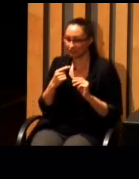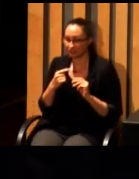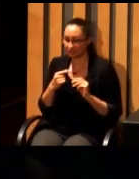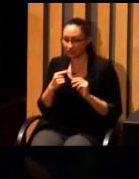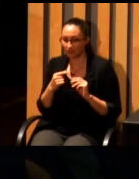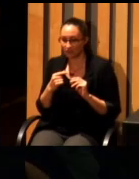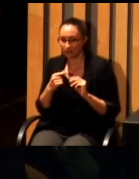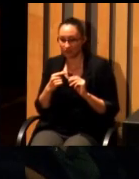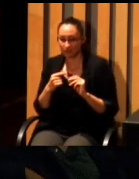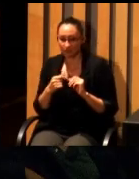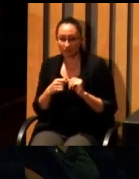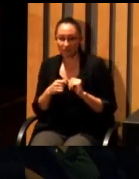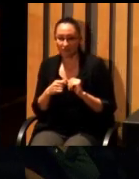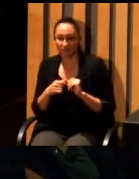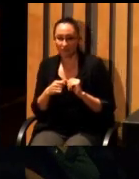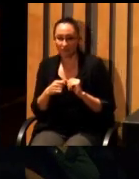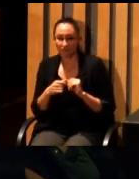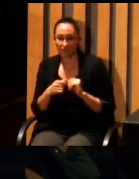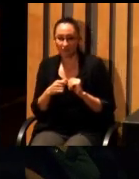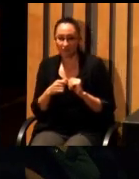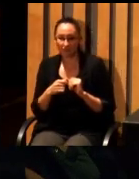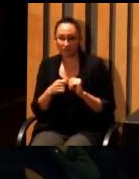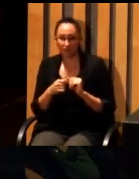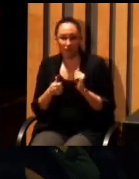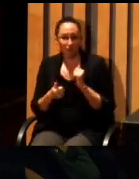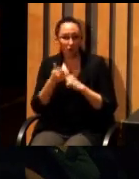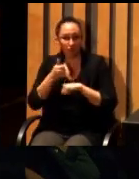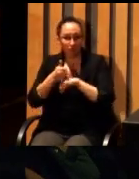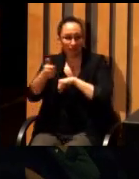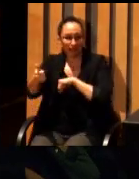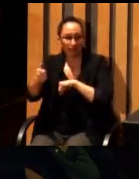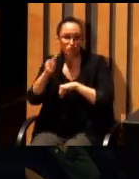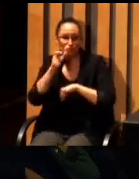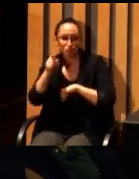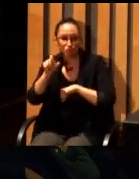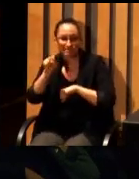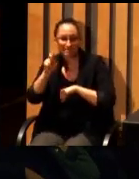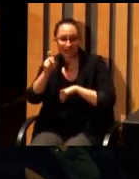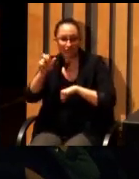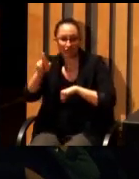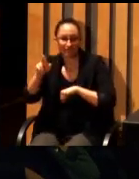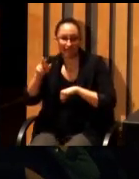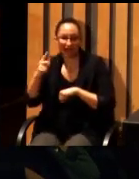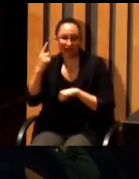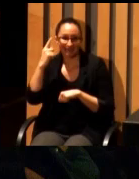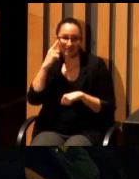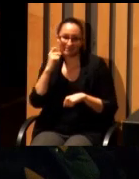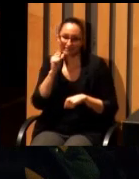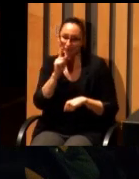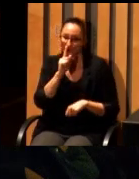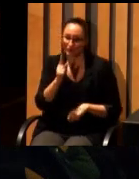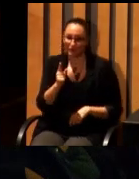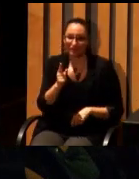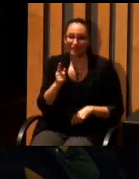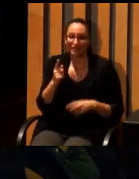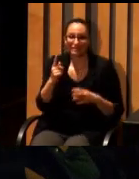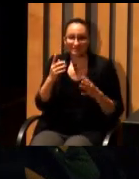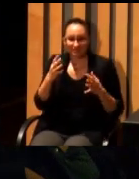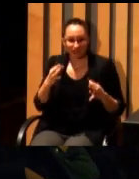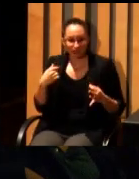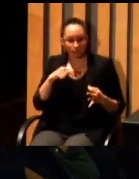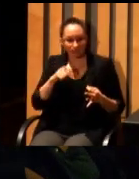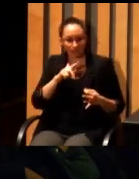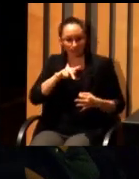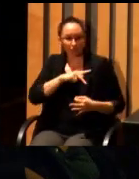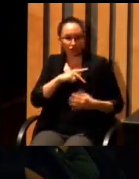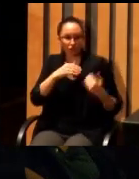share of blame, I guess, goes to Dan Snyder, and I would say that that's not true. I would say that there's definitely personal responsibility in